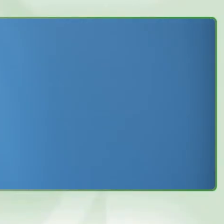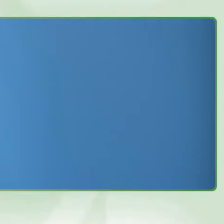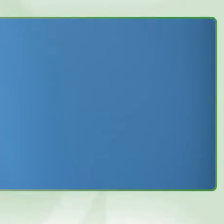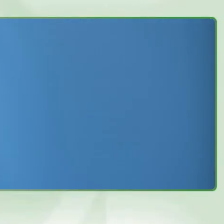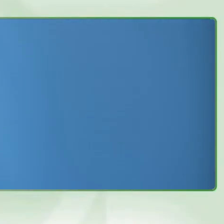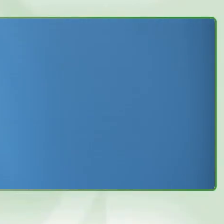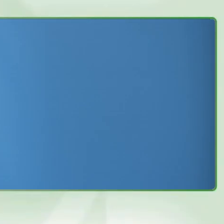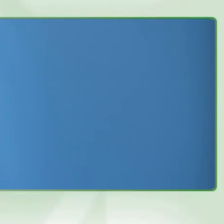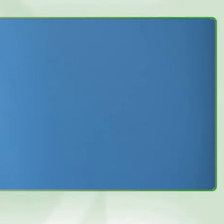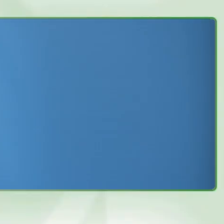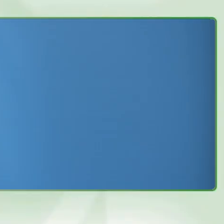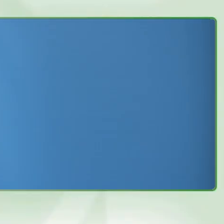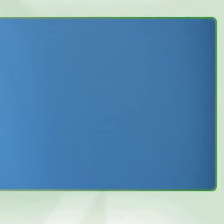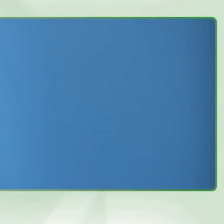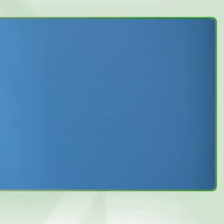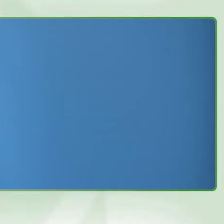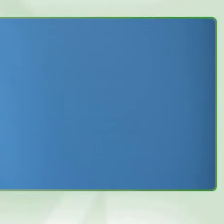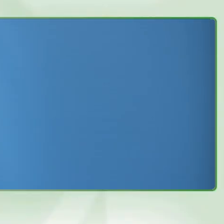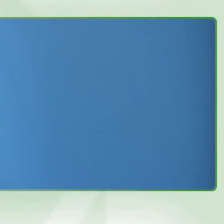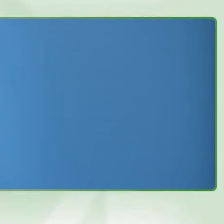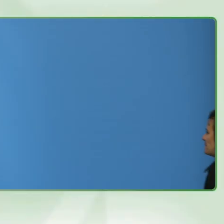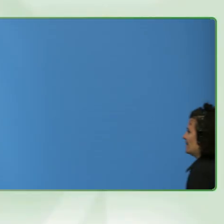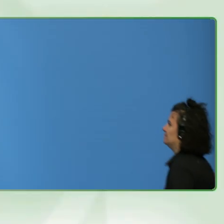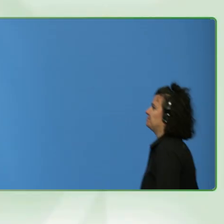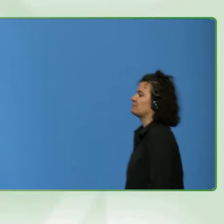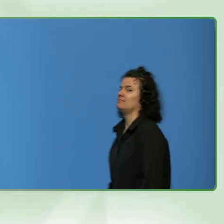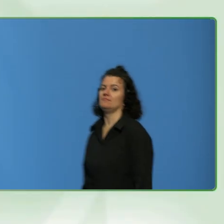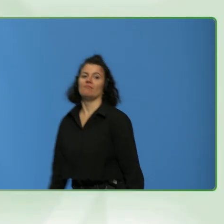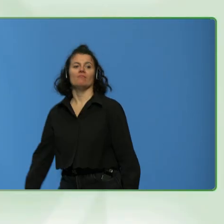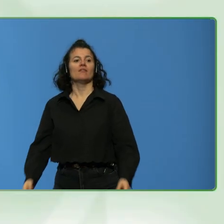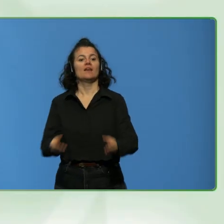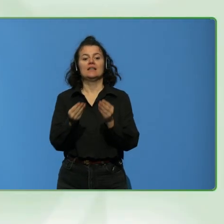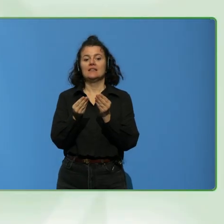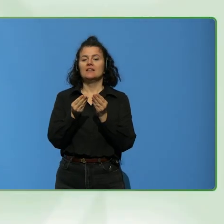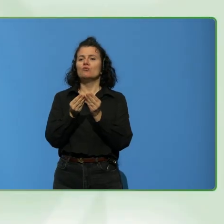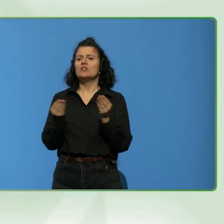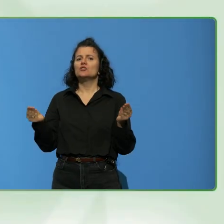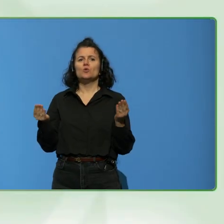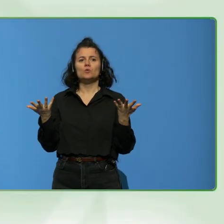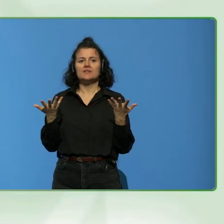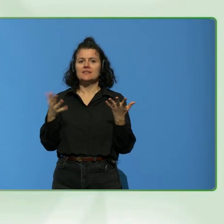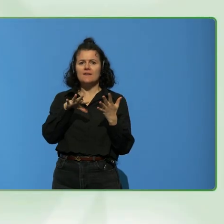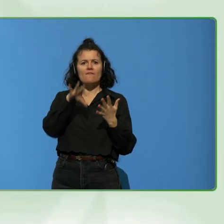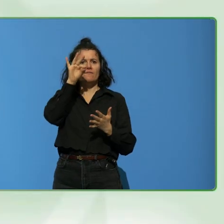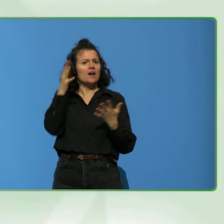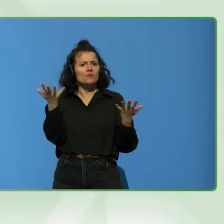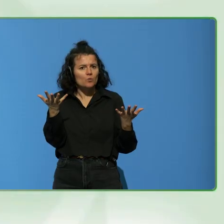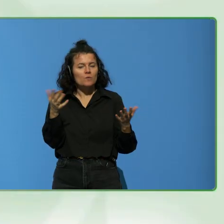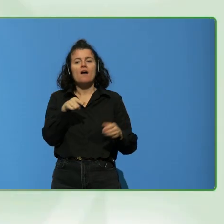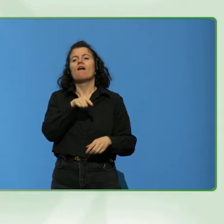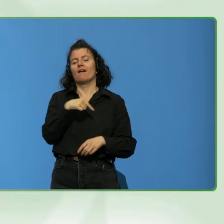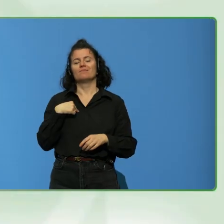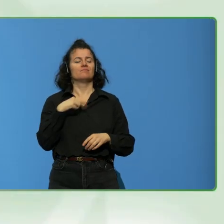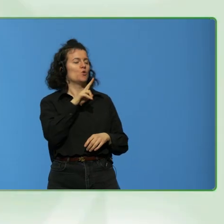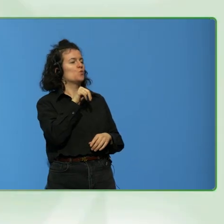Where can our audience find these resources? You can find one on UNESCO website. And I hope a presentation as